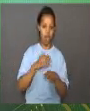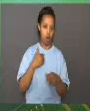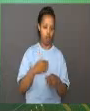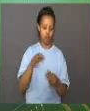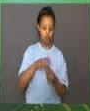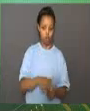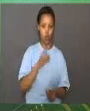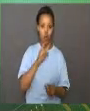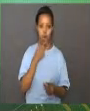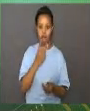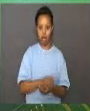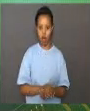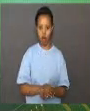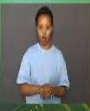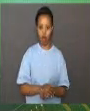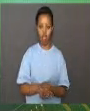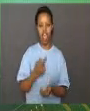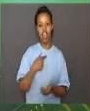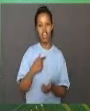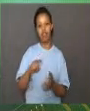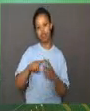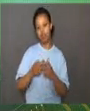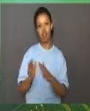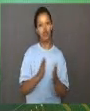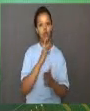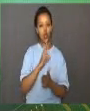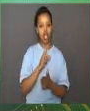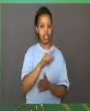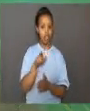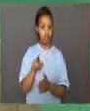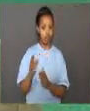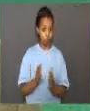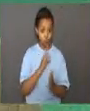I am ready to begin the lesson if you are, students.